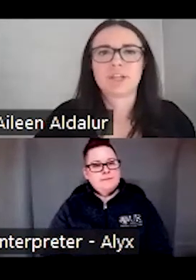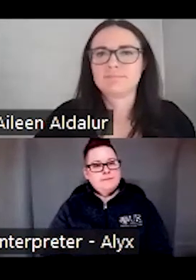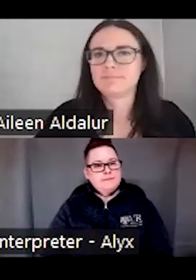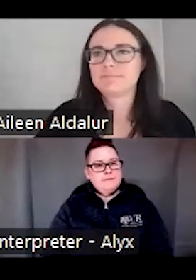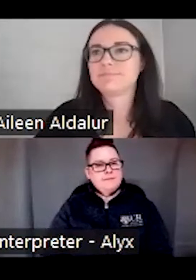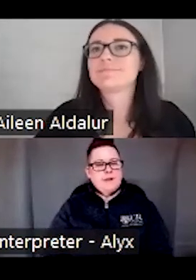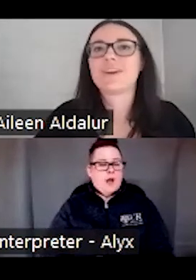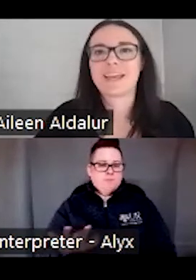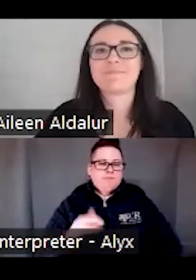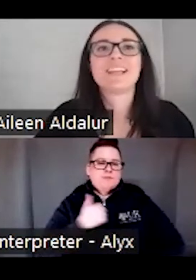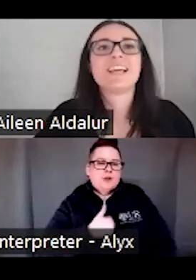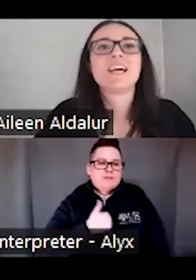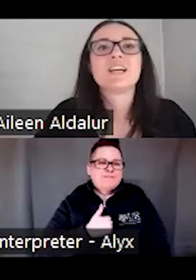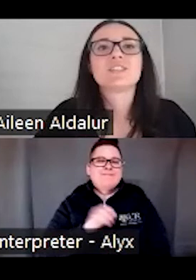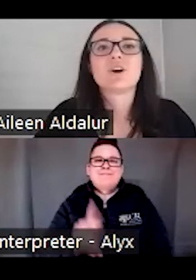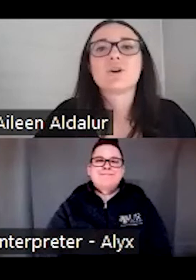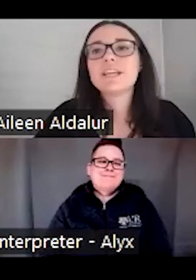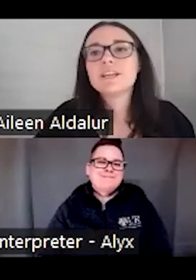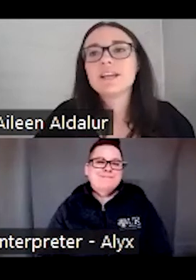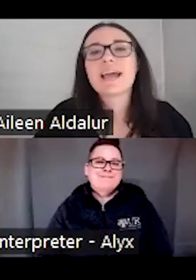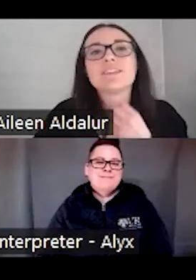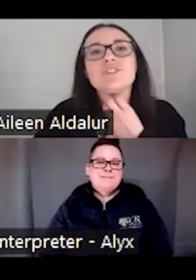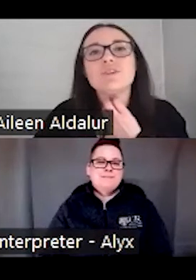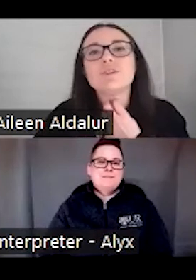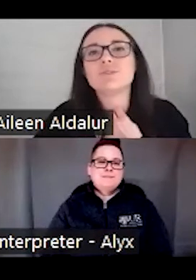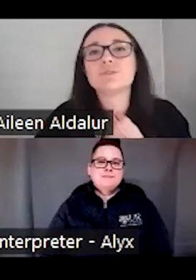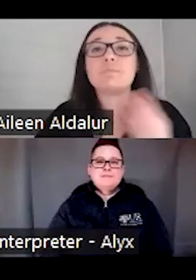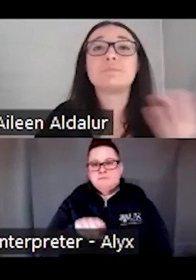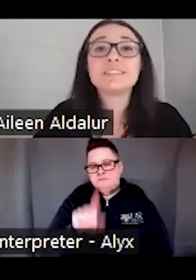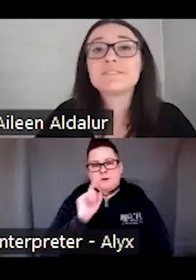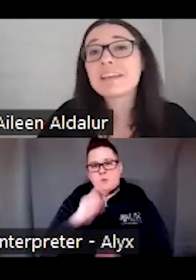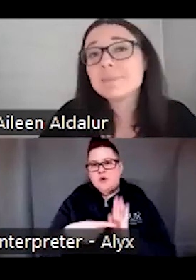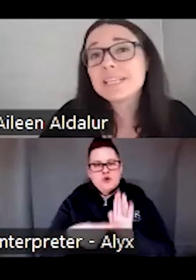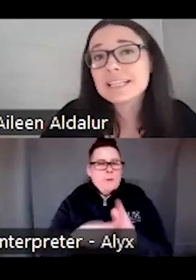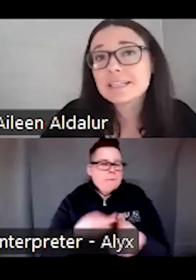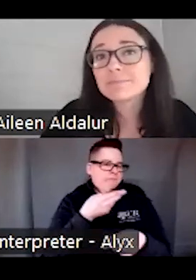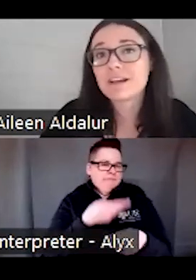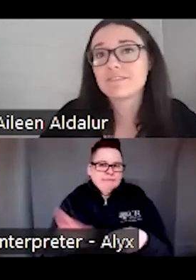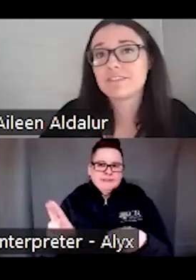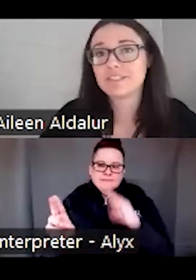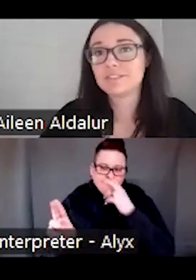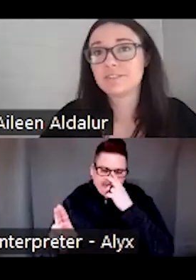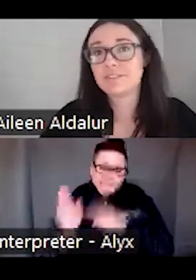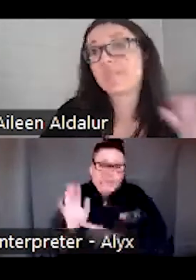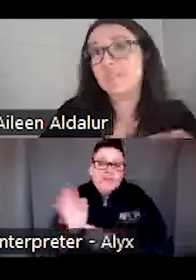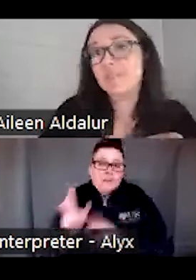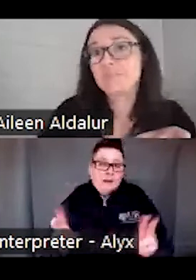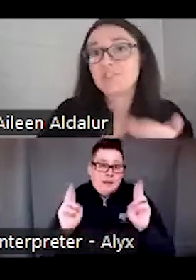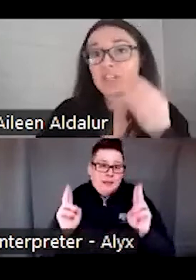Oh, sorry. Okay. So here I can show you a brief 5-minute clip of the